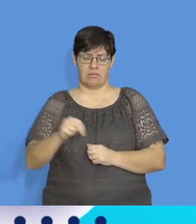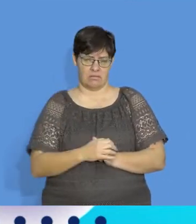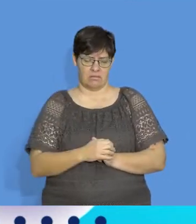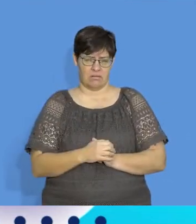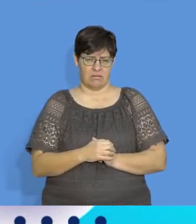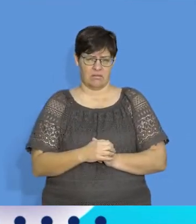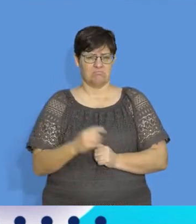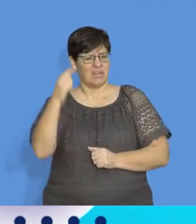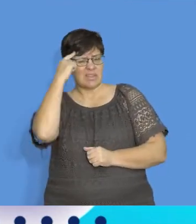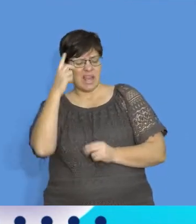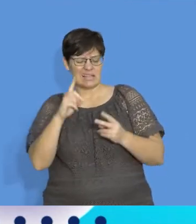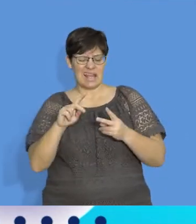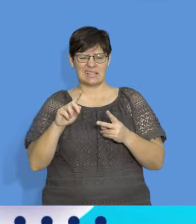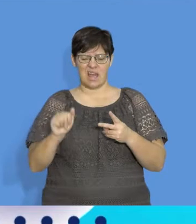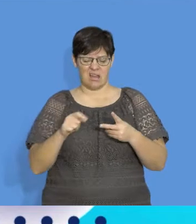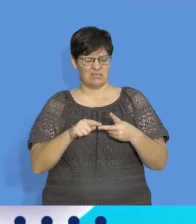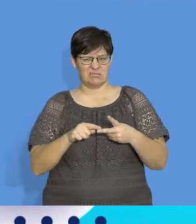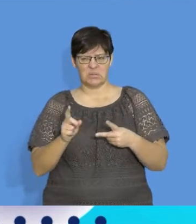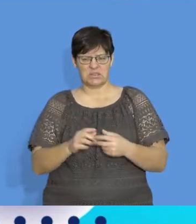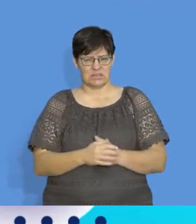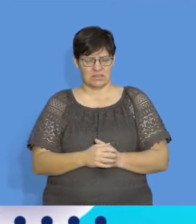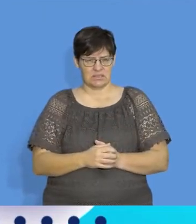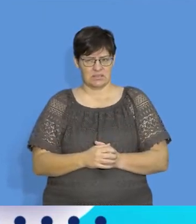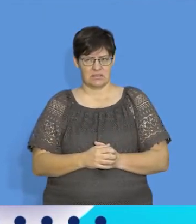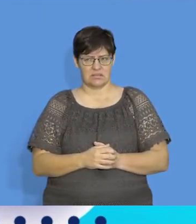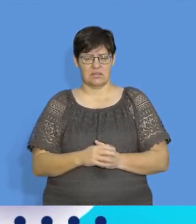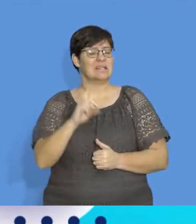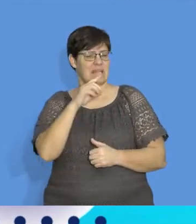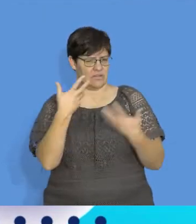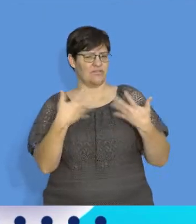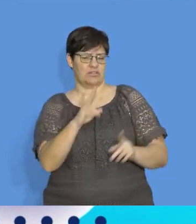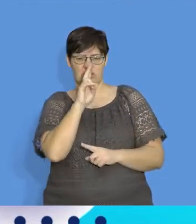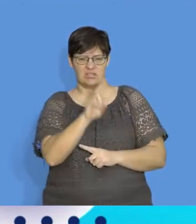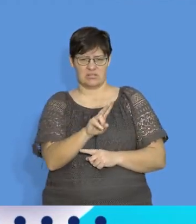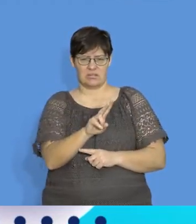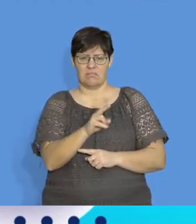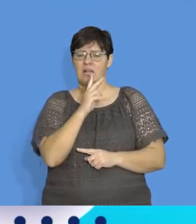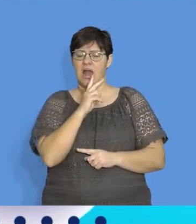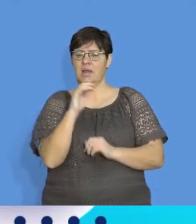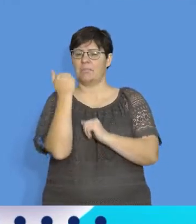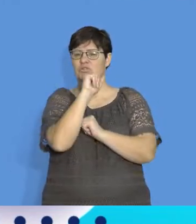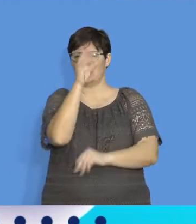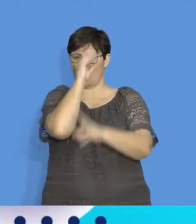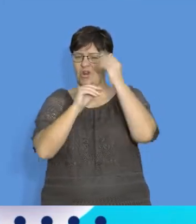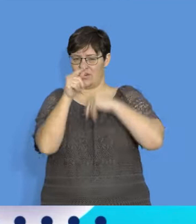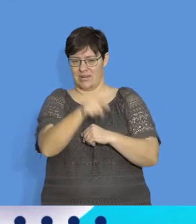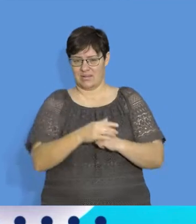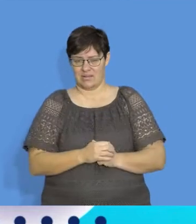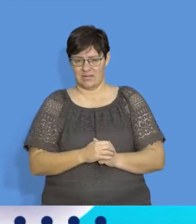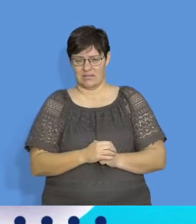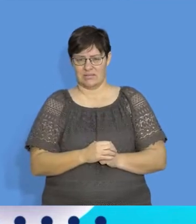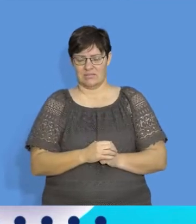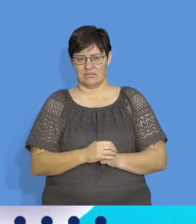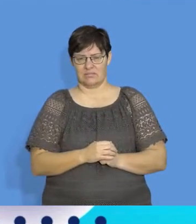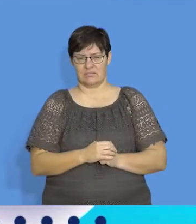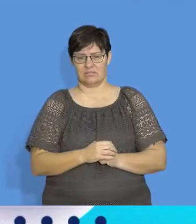Okay. What do you think data is? We already defined what is data by looking at machine learning. Okay, that machine